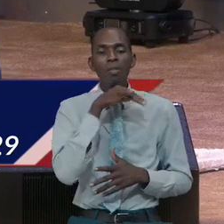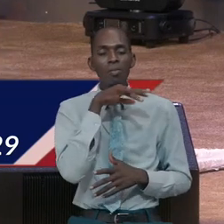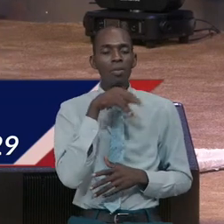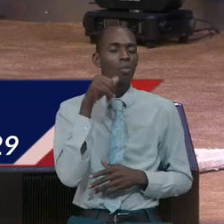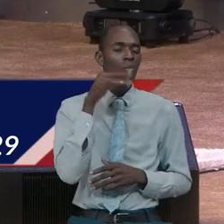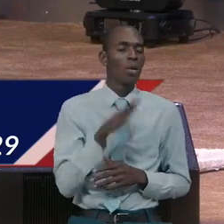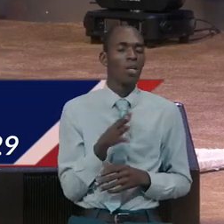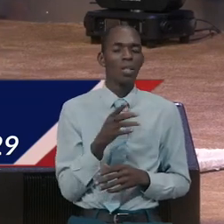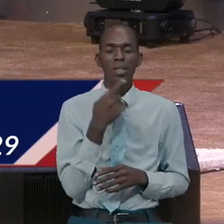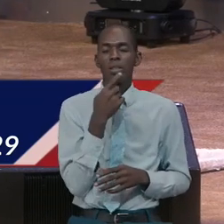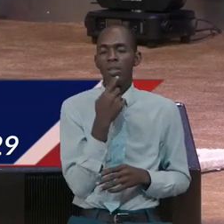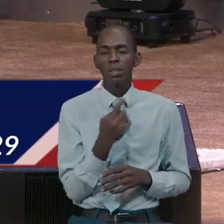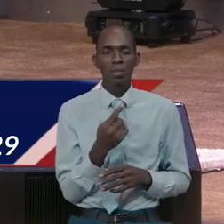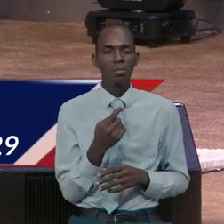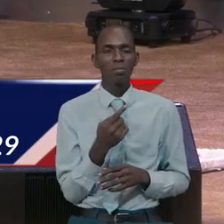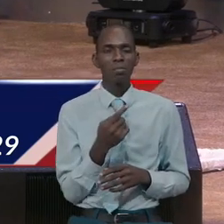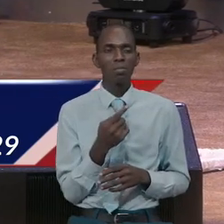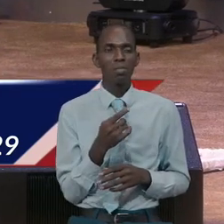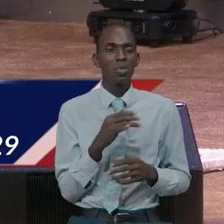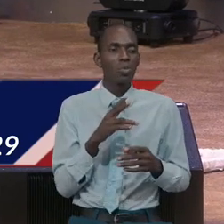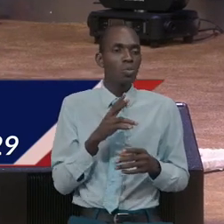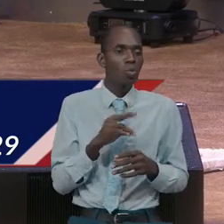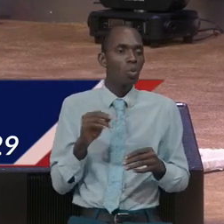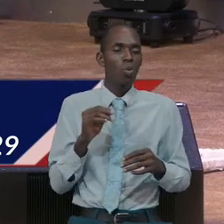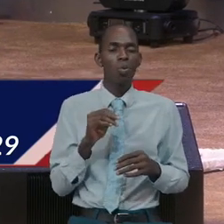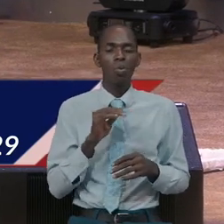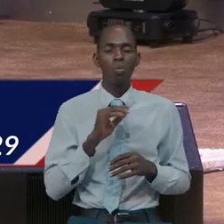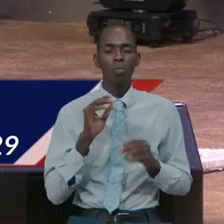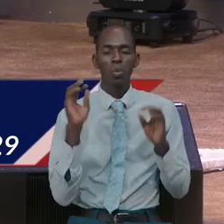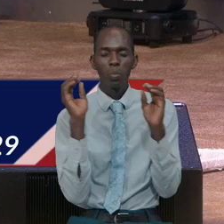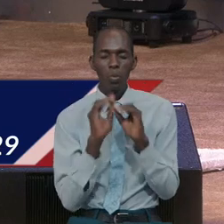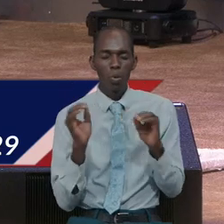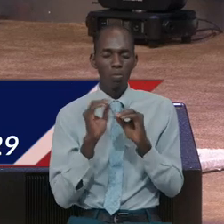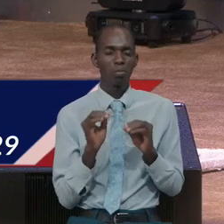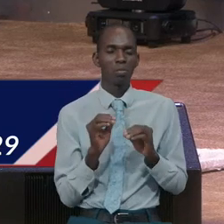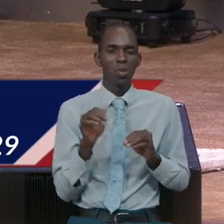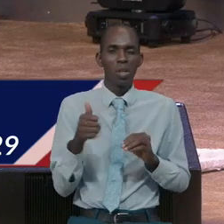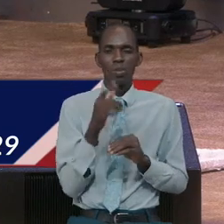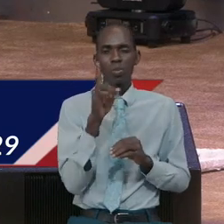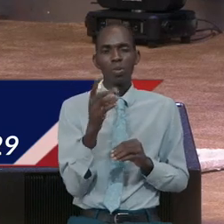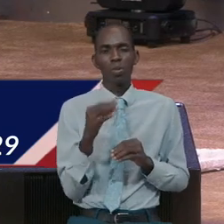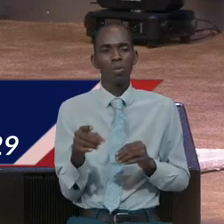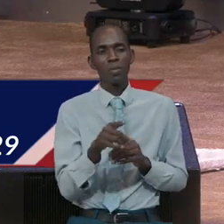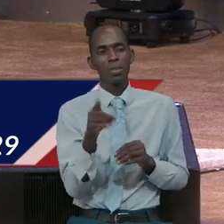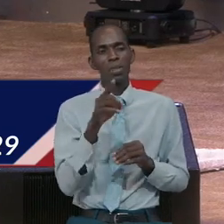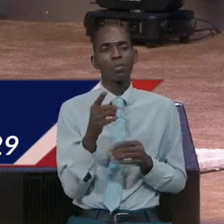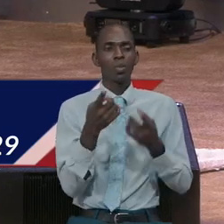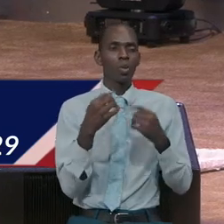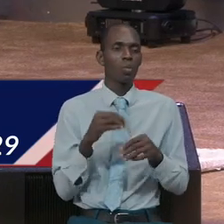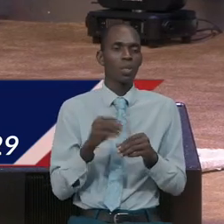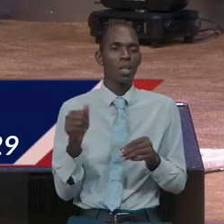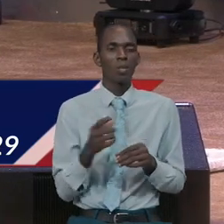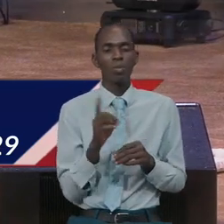He says, for ye know that no monger, none of them belonging anywhere, coming anywhere,